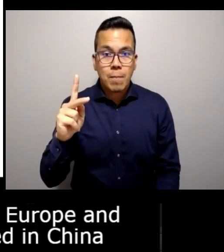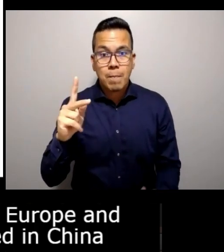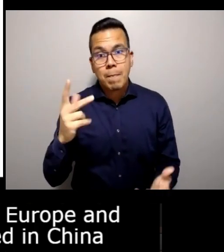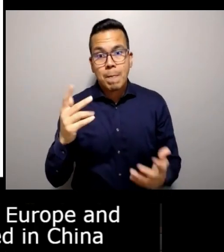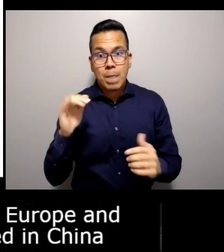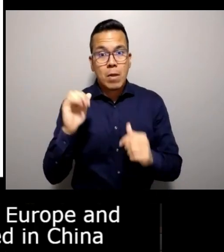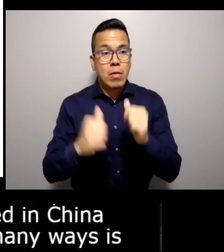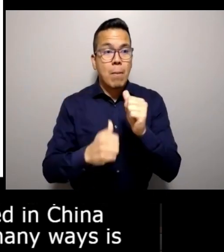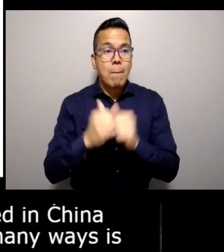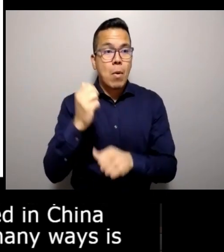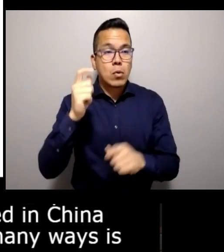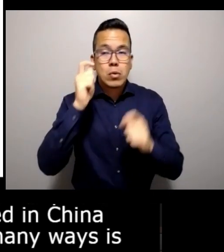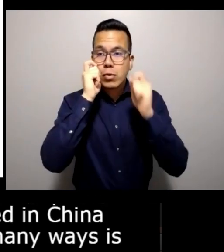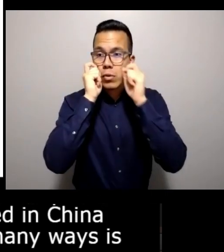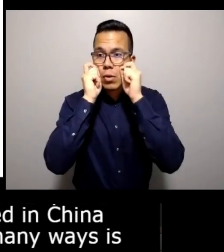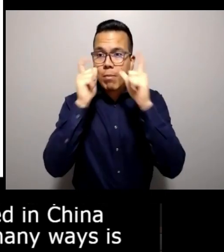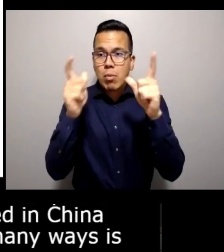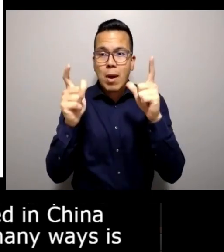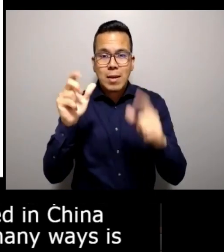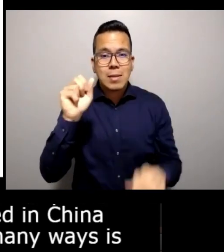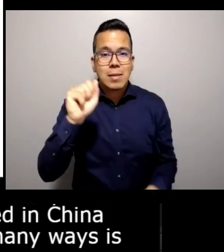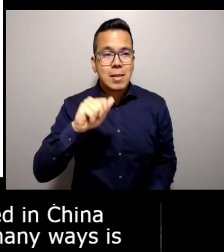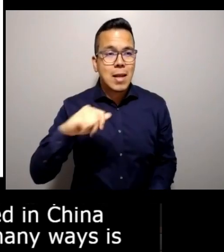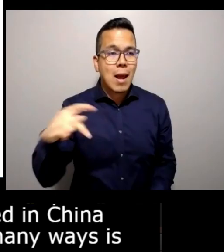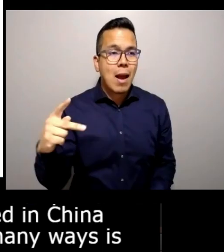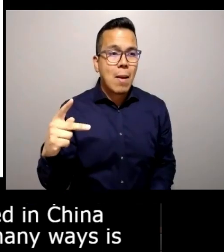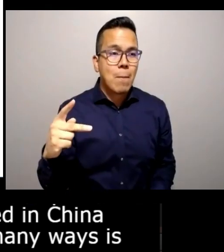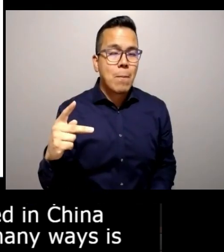surprising, or at least the most